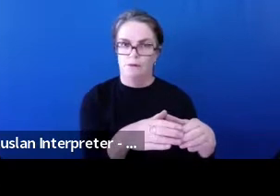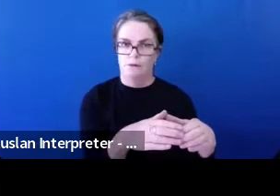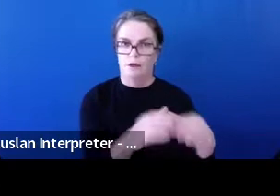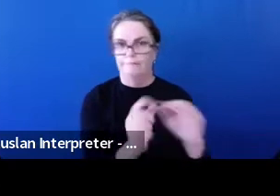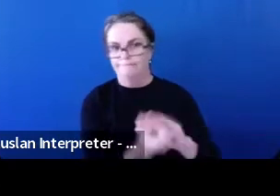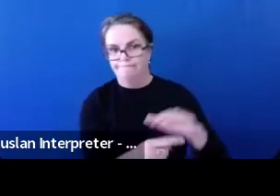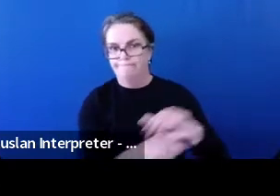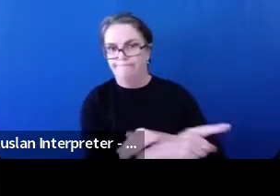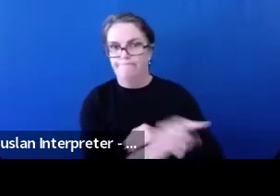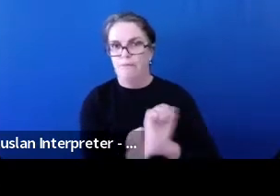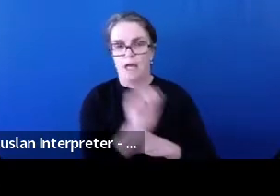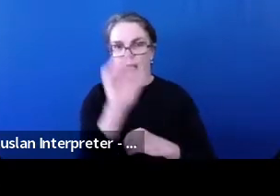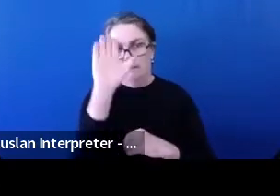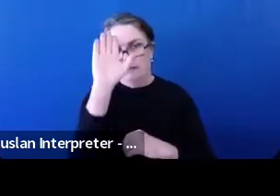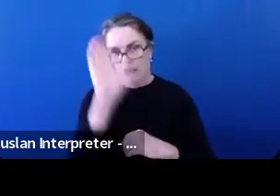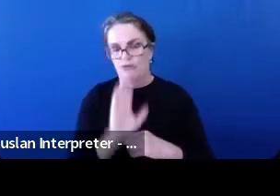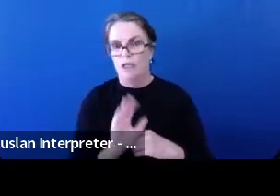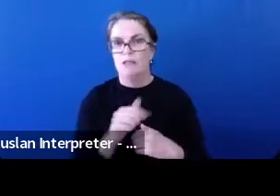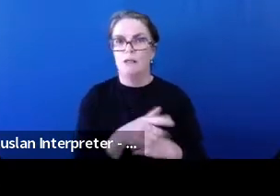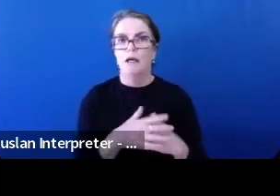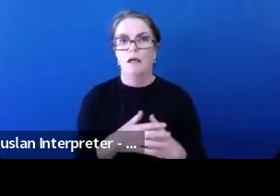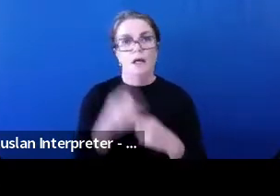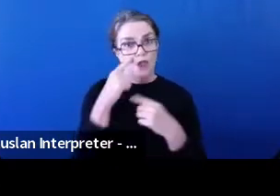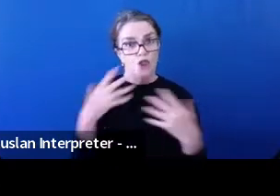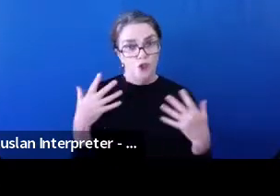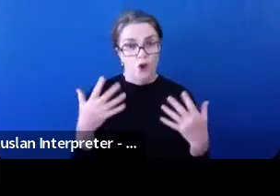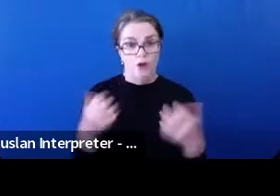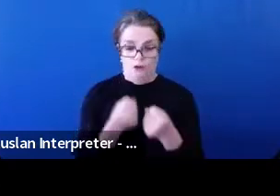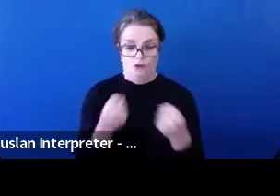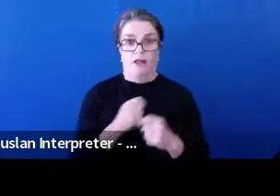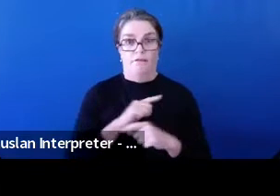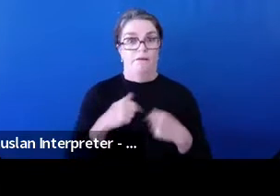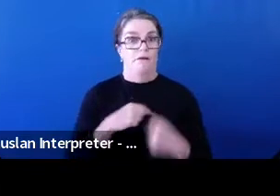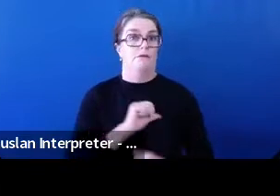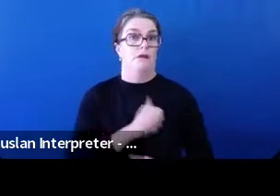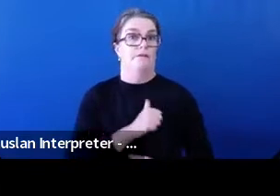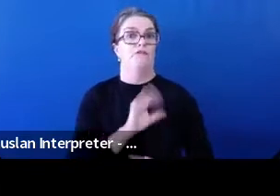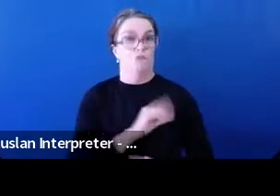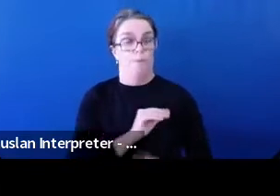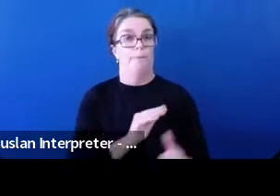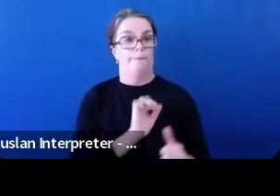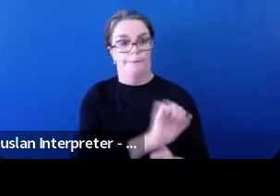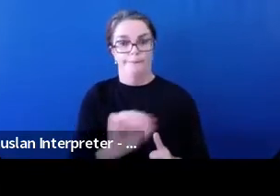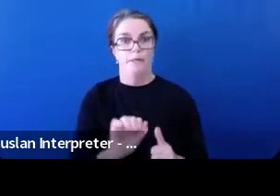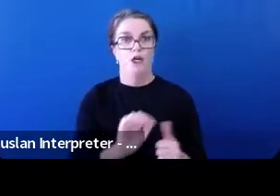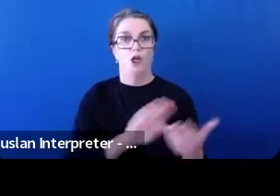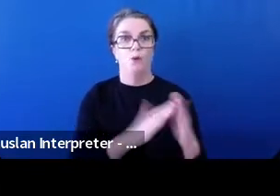It reflected the strength of our staff from communities. And what were the things?